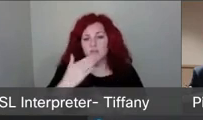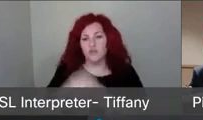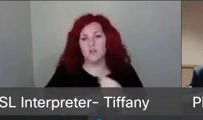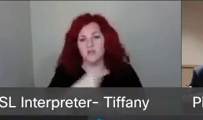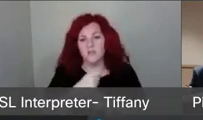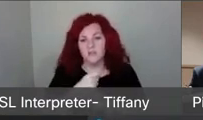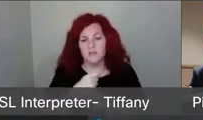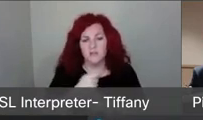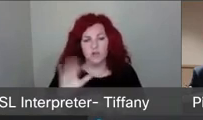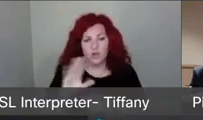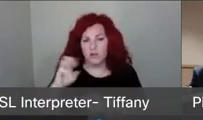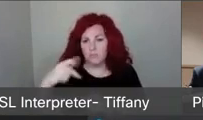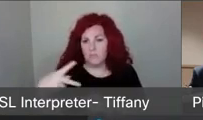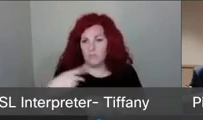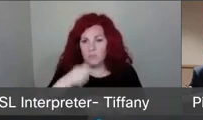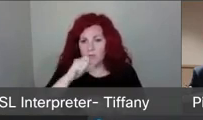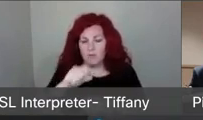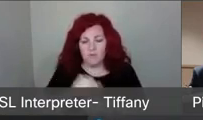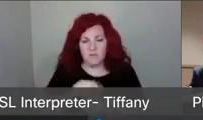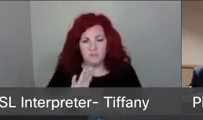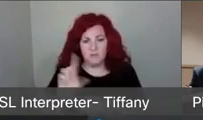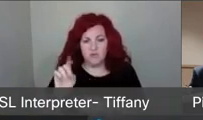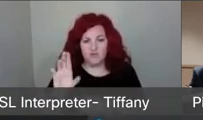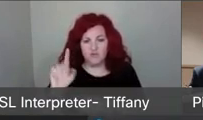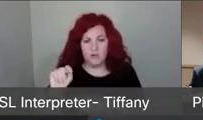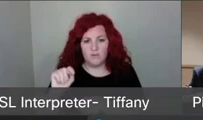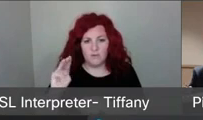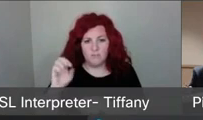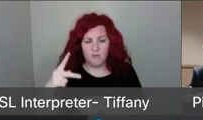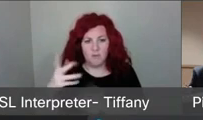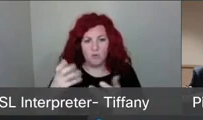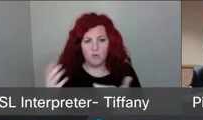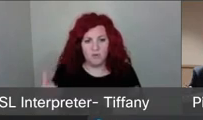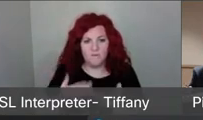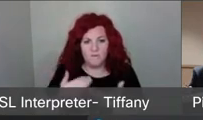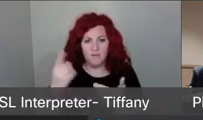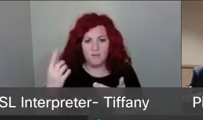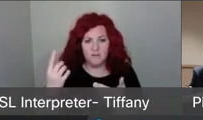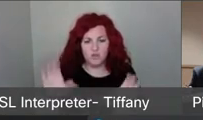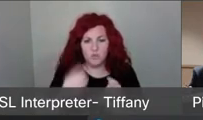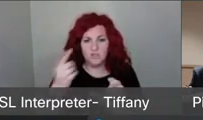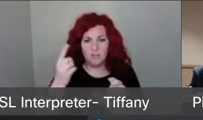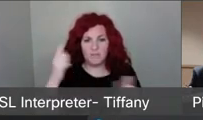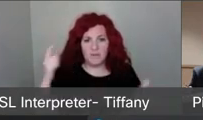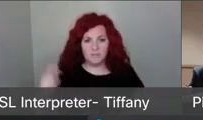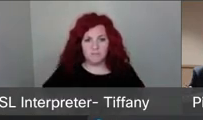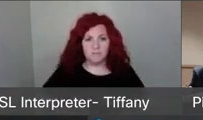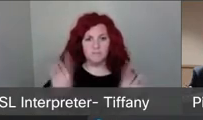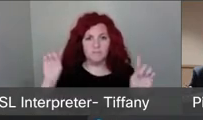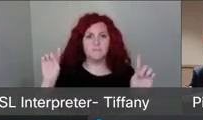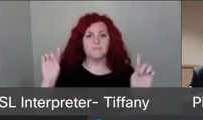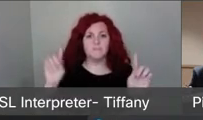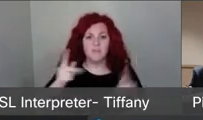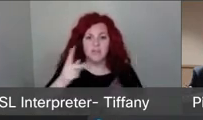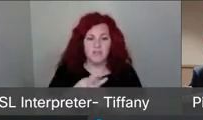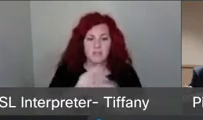and your maps. We would love to submit a draft map, but I want to invite you to do something revolutionary. Keep cities together